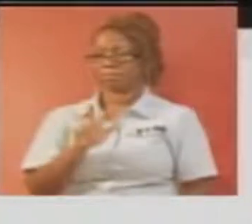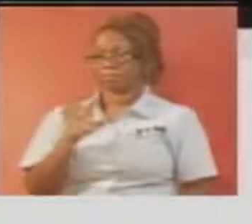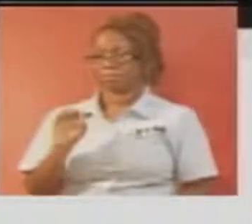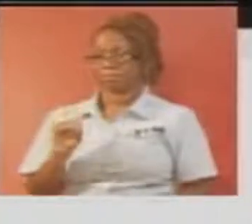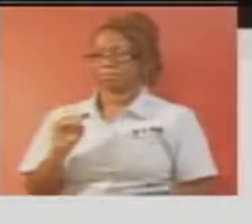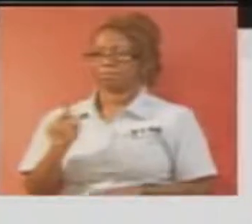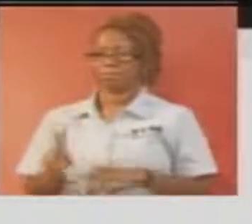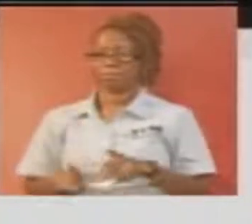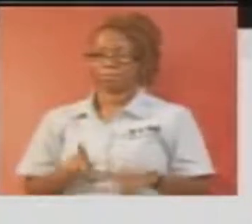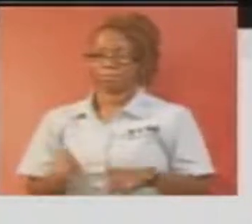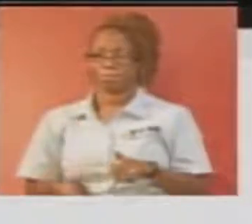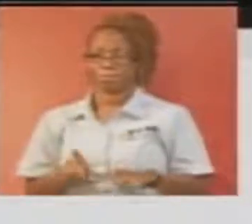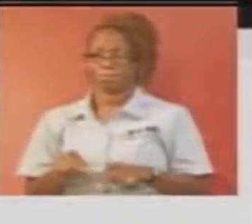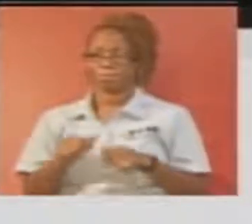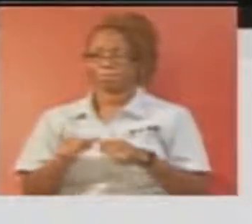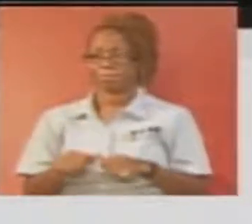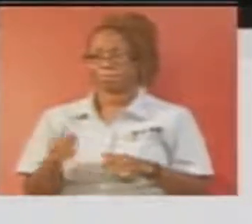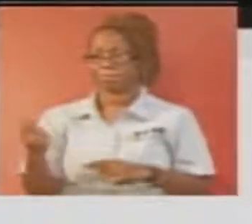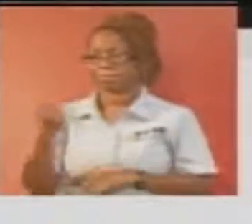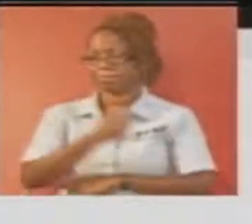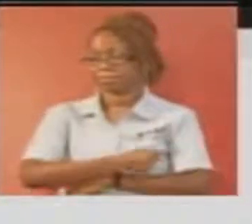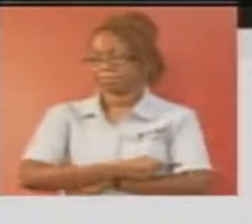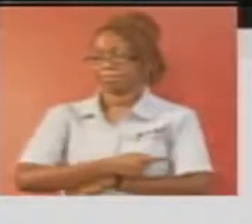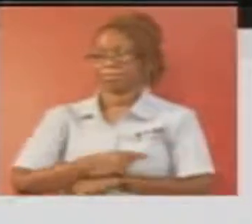per day. Next slide, please.